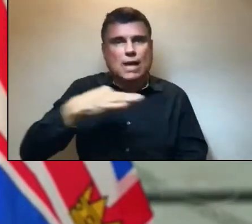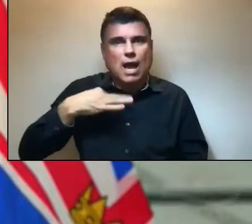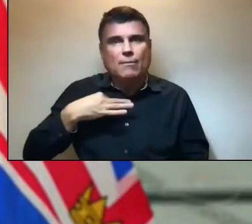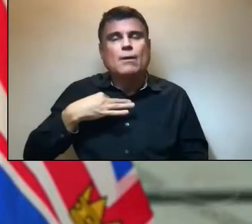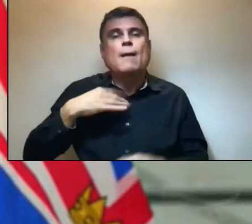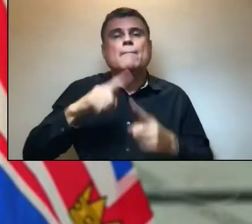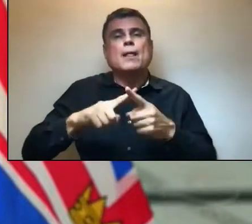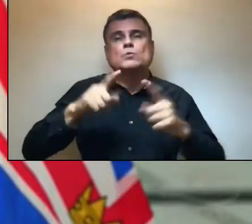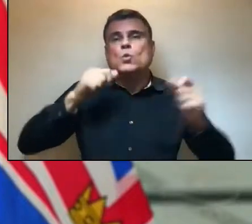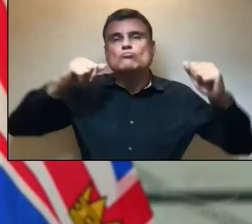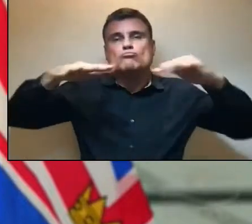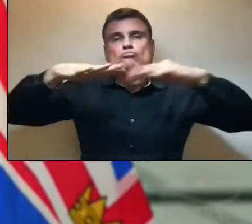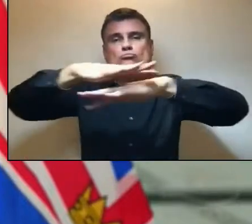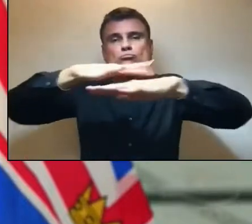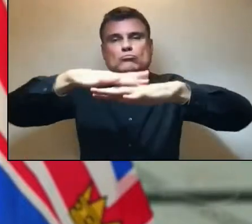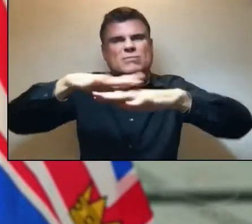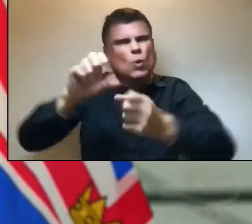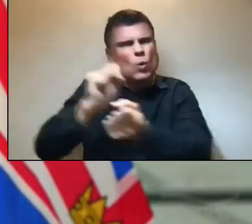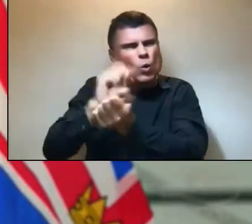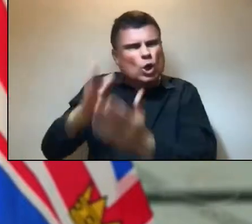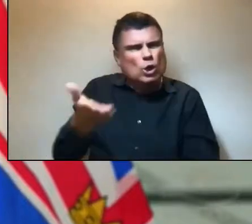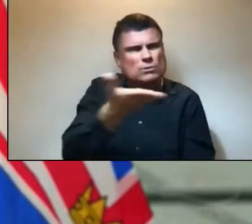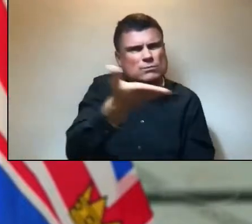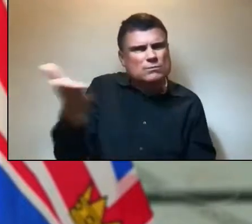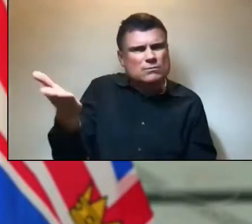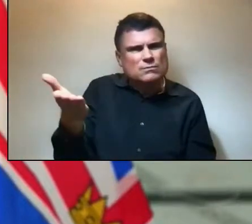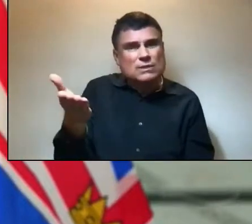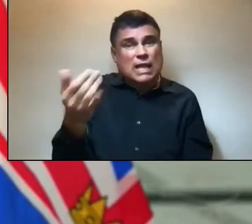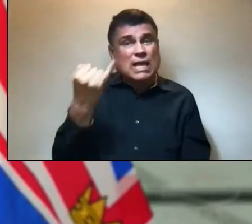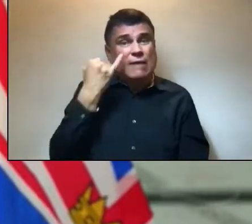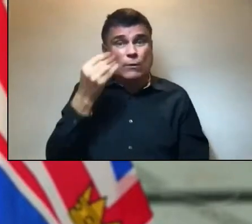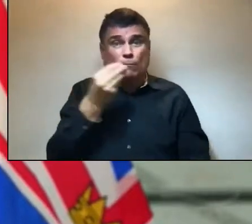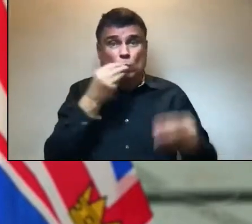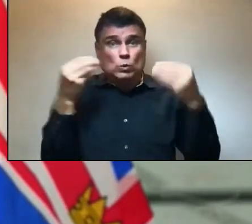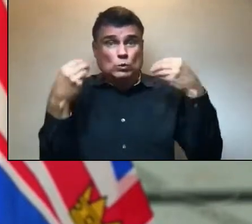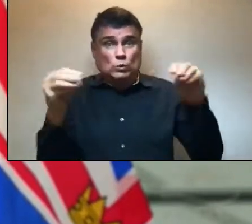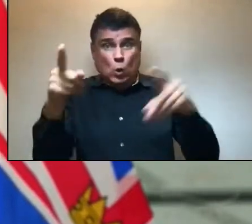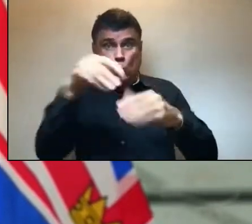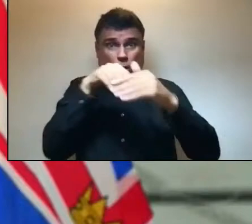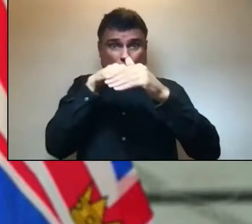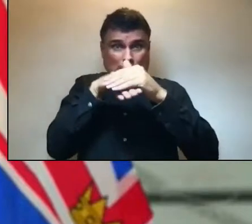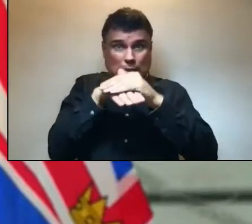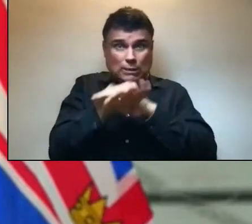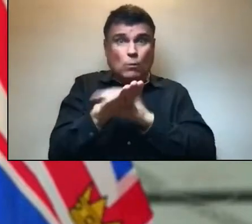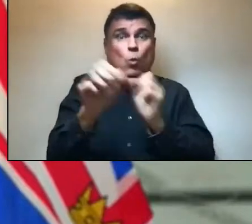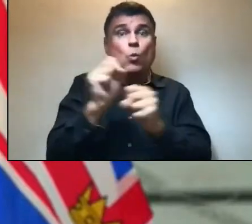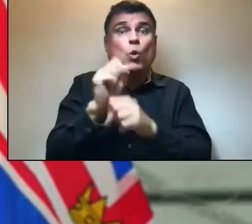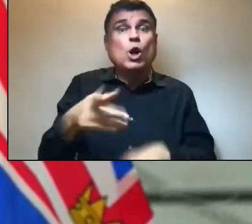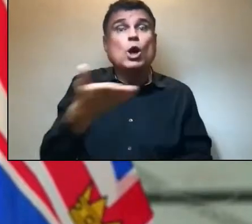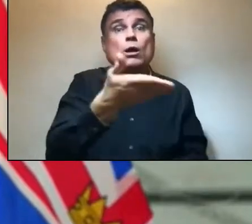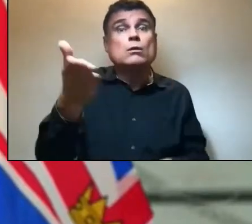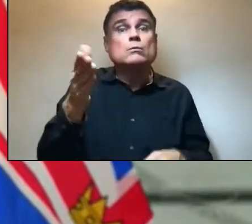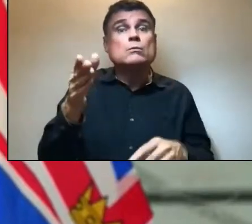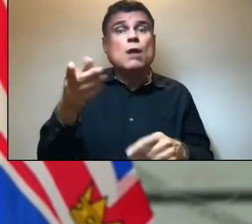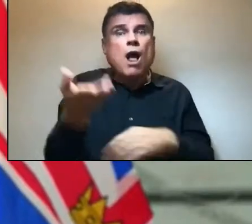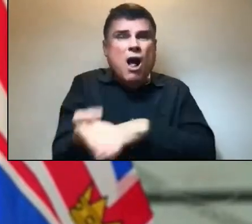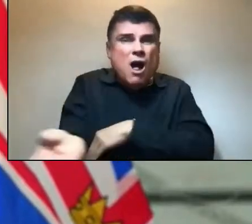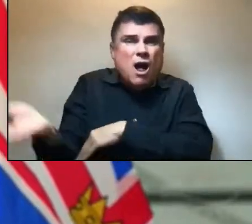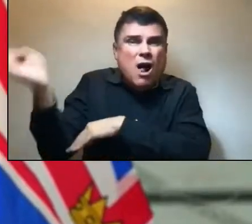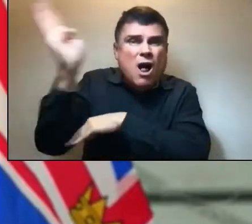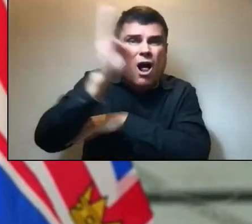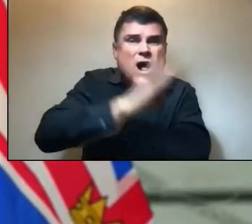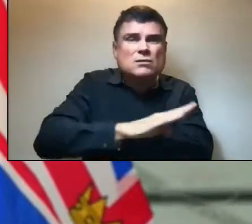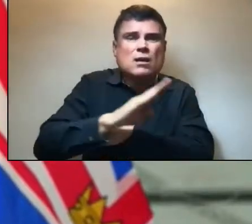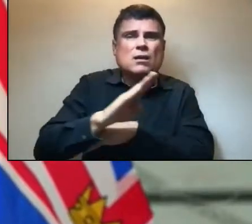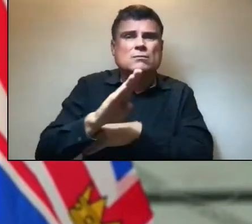the workers, because if you're in a grocery store, it's the workers who are there all the time that you're coming into contact with. So